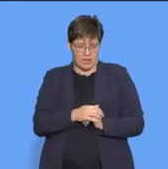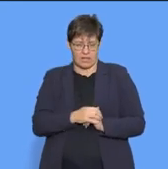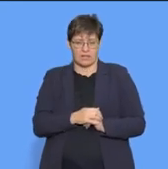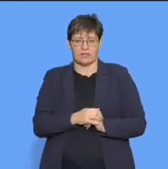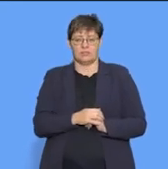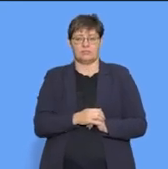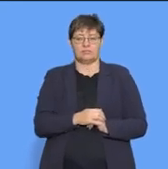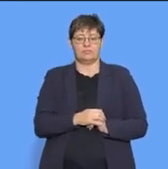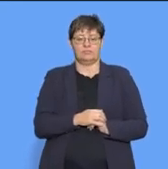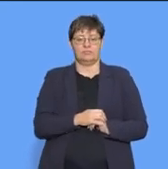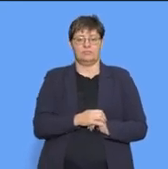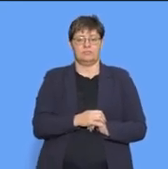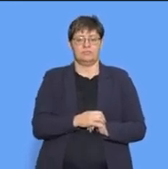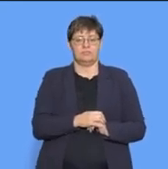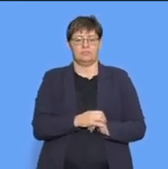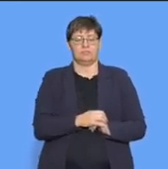the regular area formula,